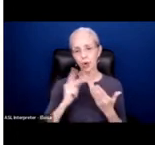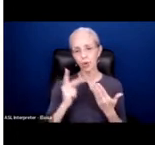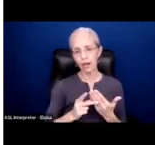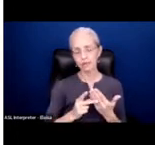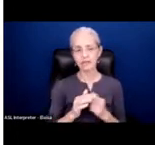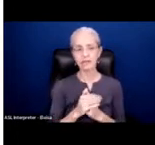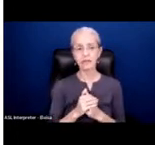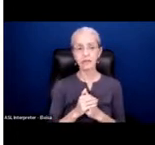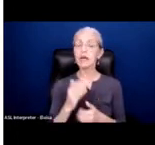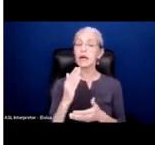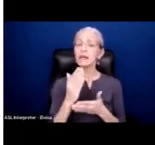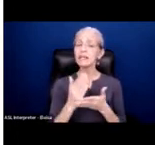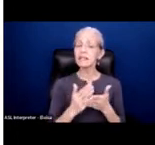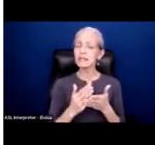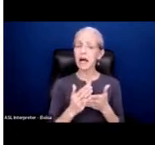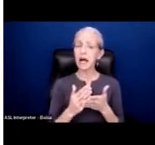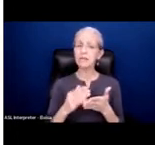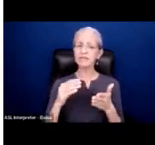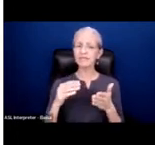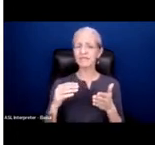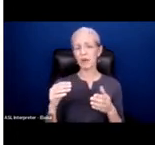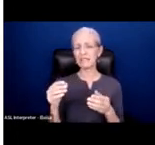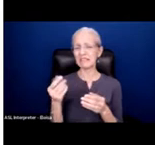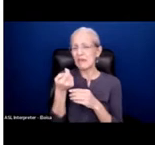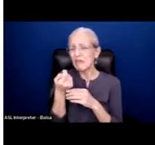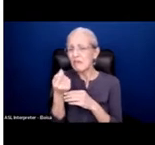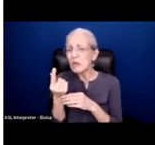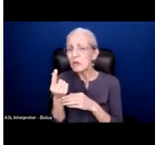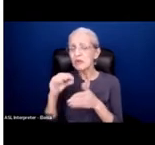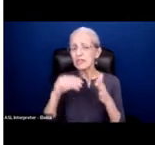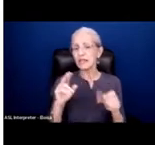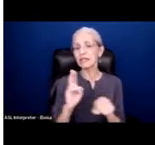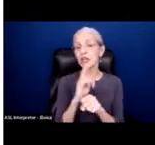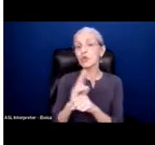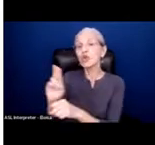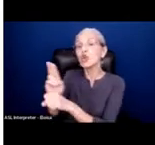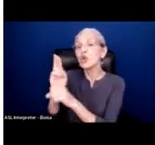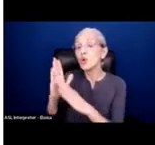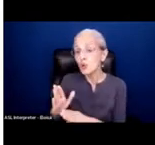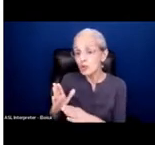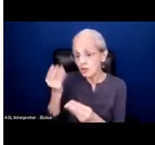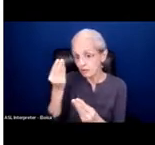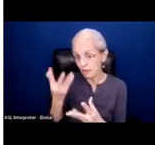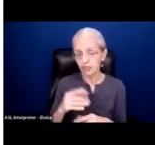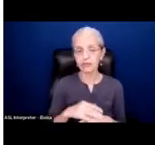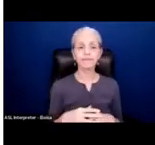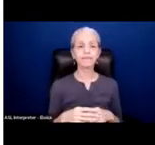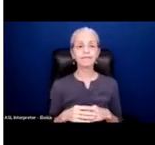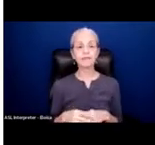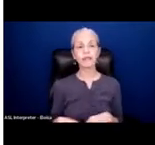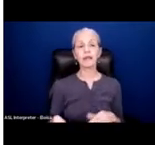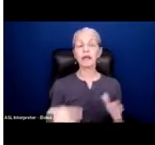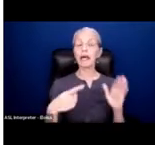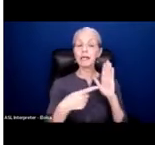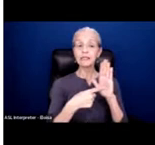few studies that use user-reported information and perspectives in their studies, also samples that focus on adults